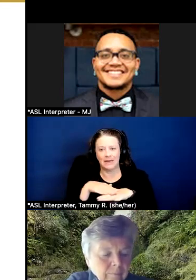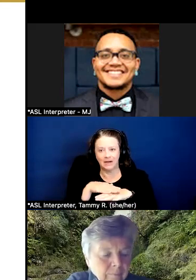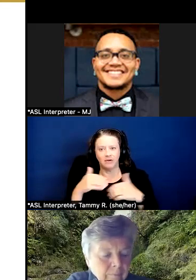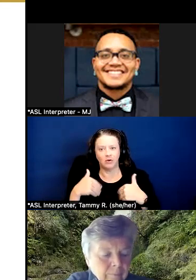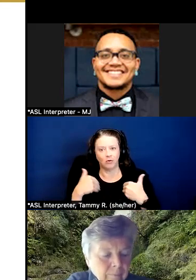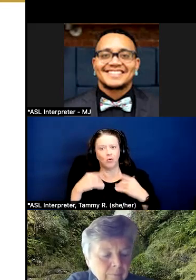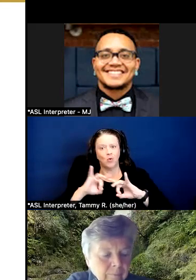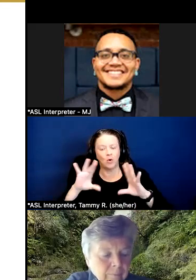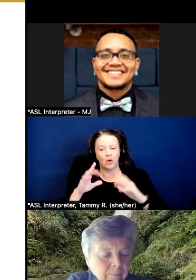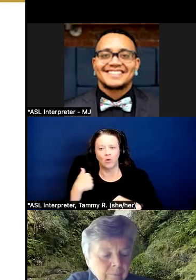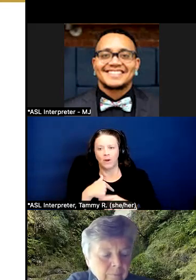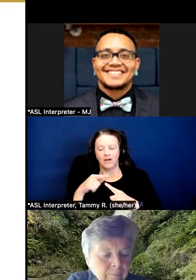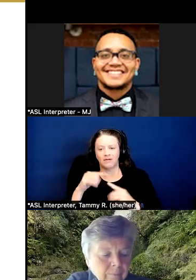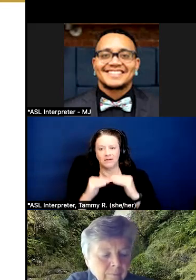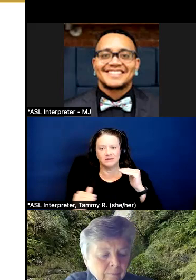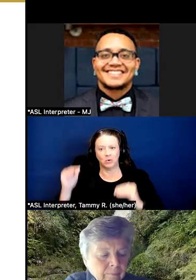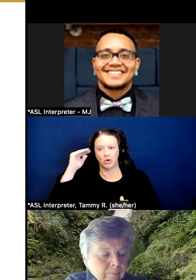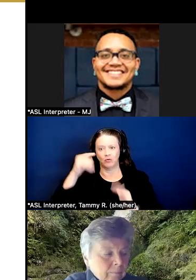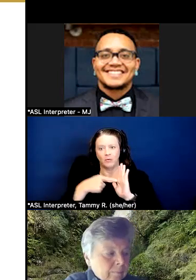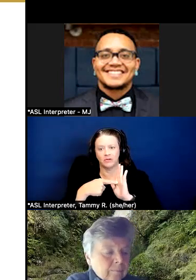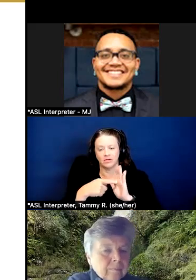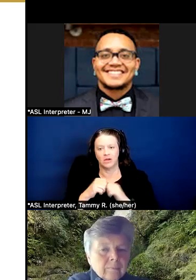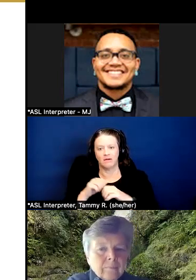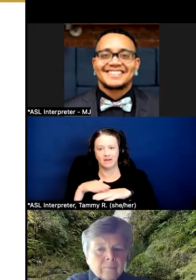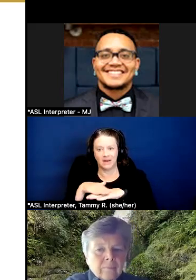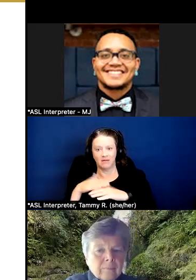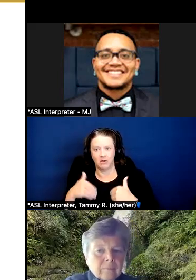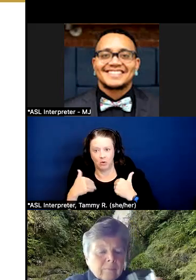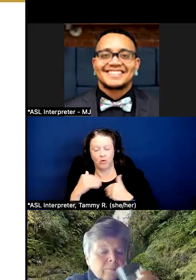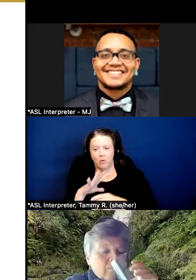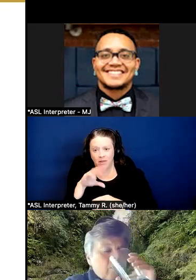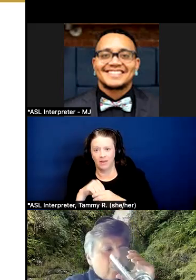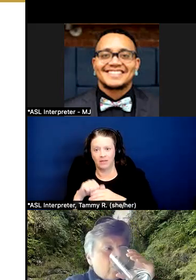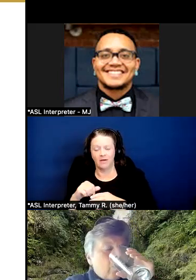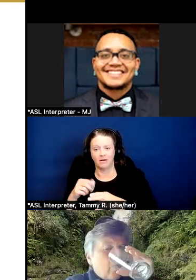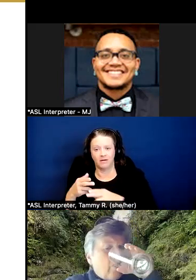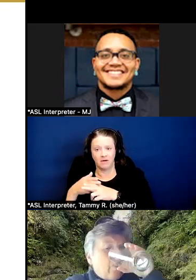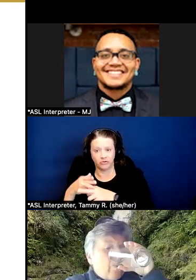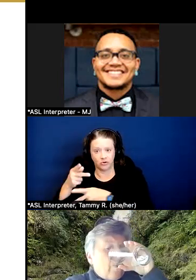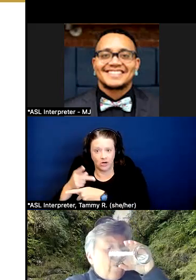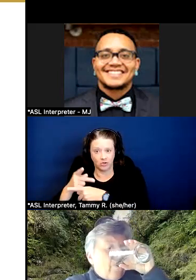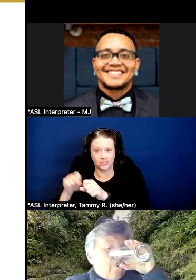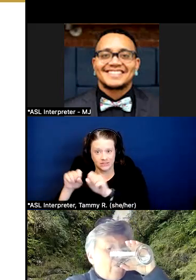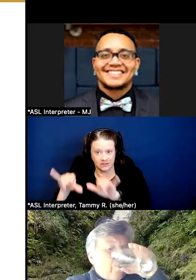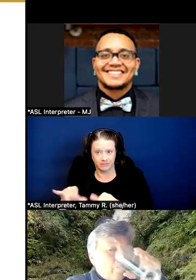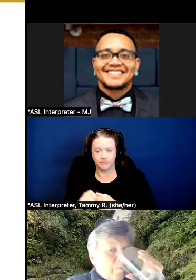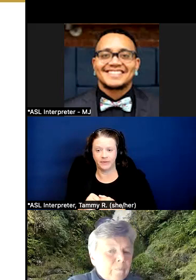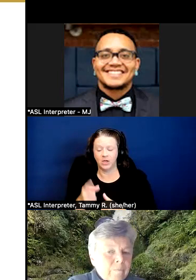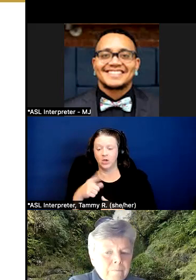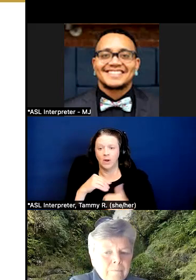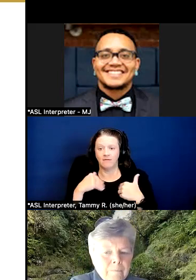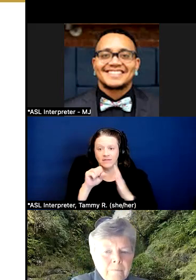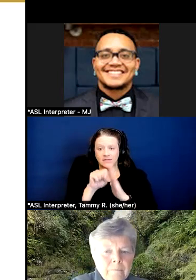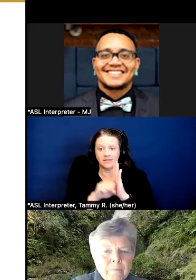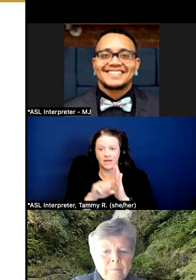disparate representation of Native youth, as you likely know, in the foster care system. You have state welfare